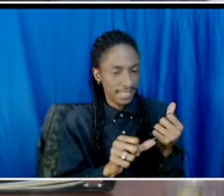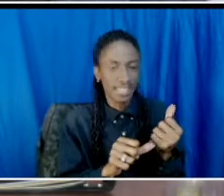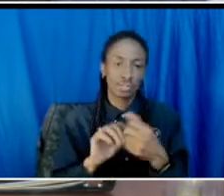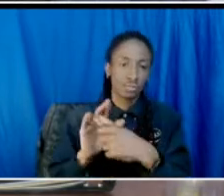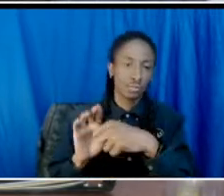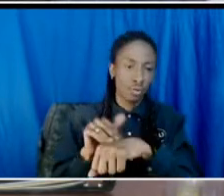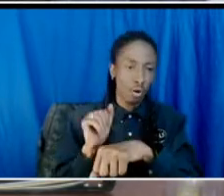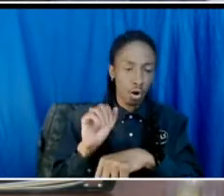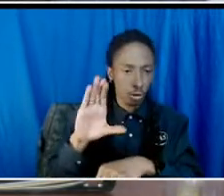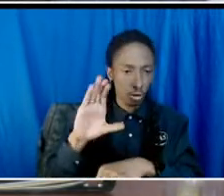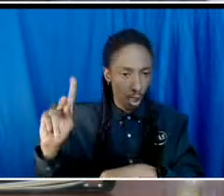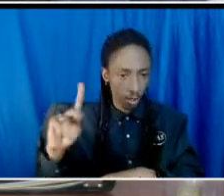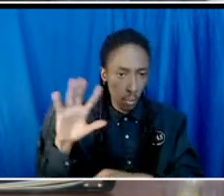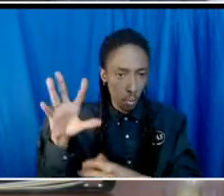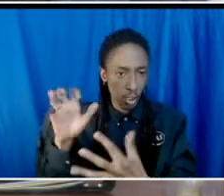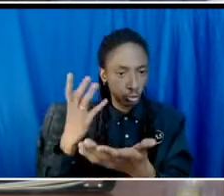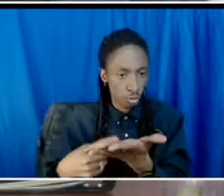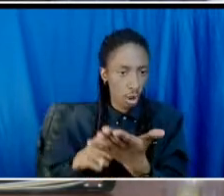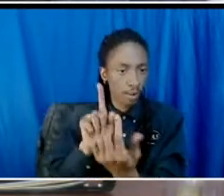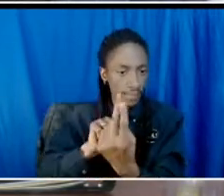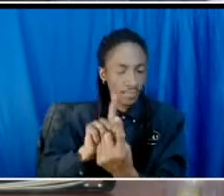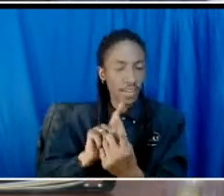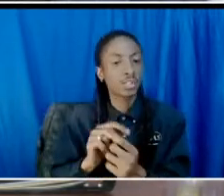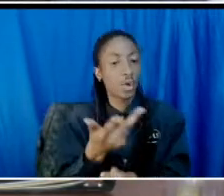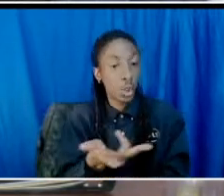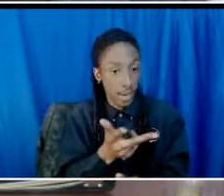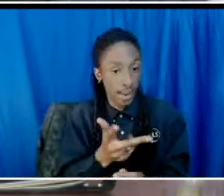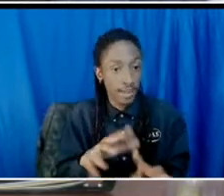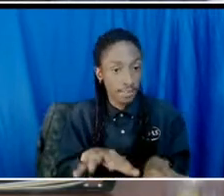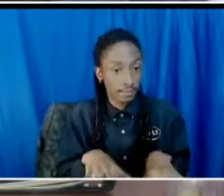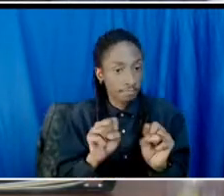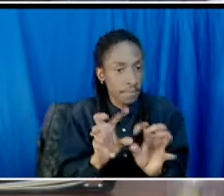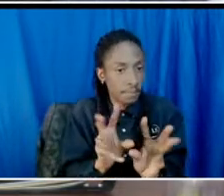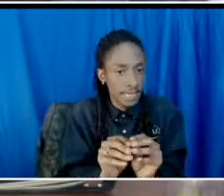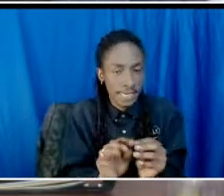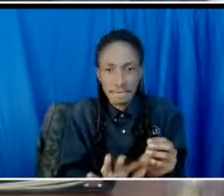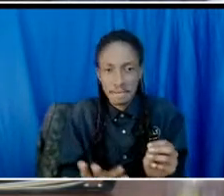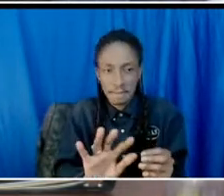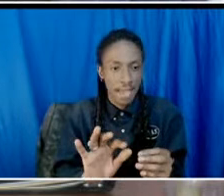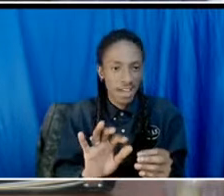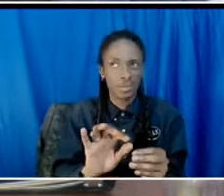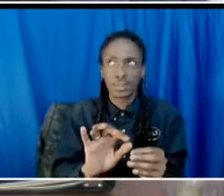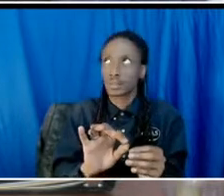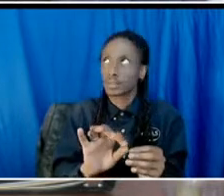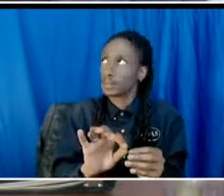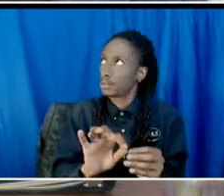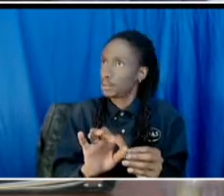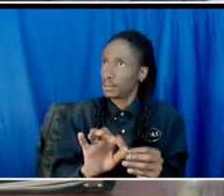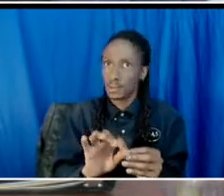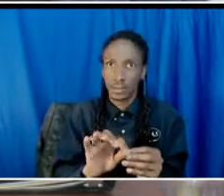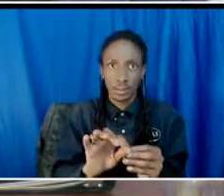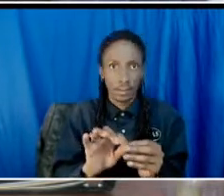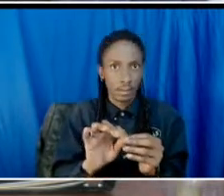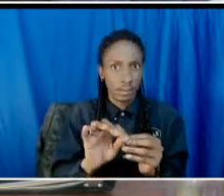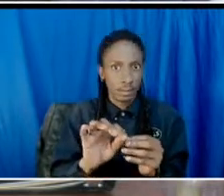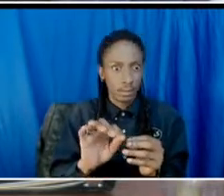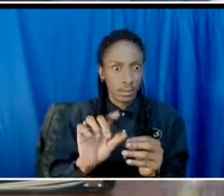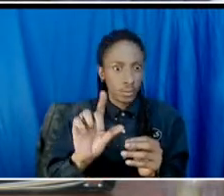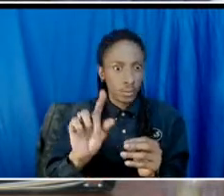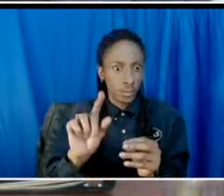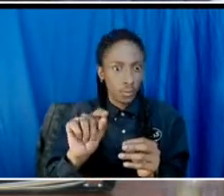about this. And so the three of us then had a meeting, probably around 1800 that night, in the Deputy Attorney General's conference